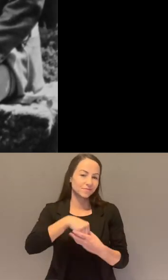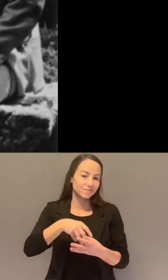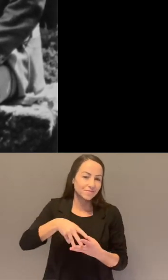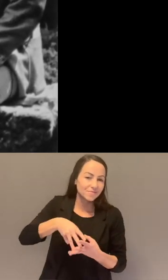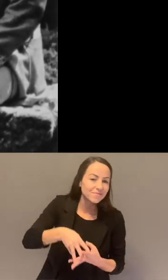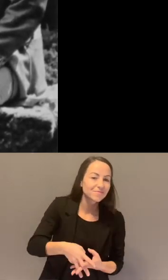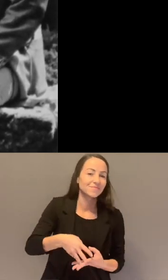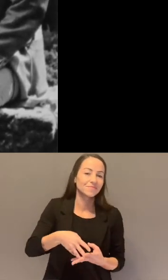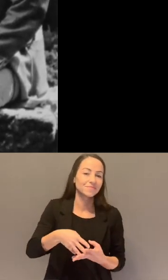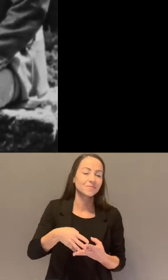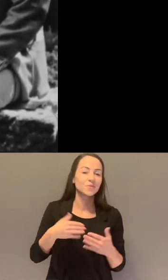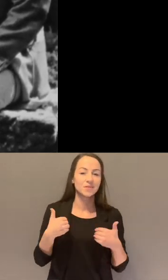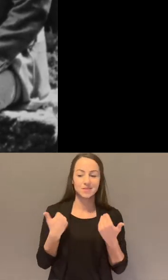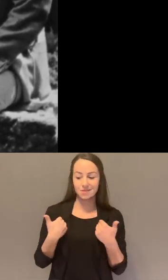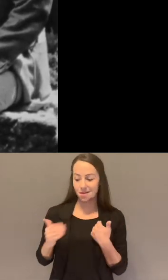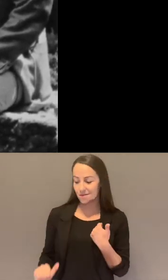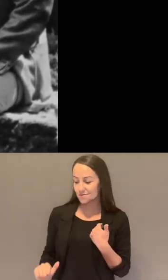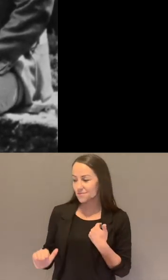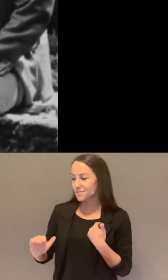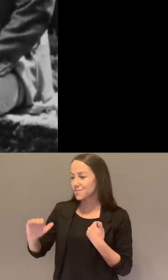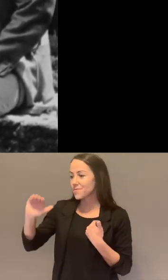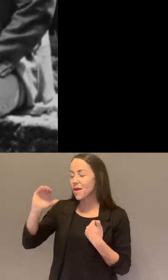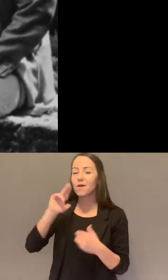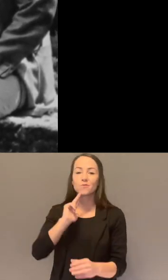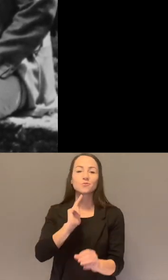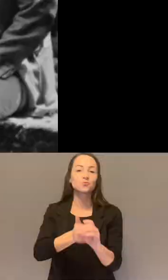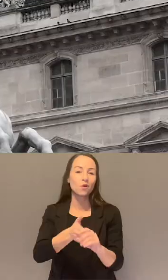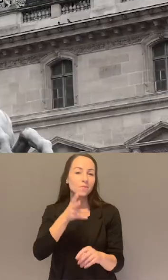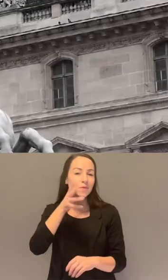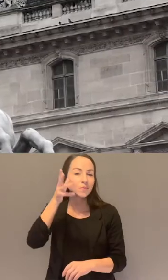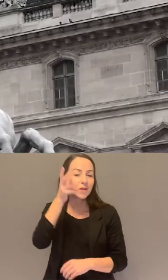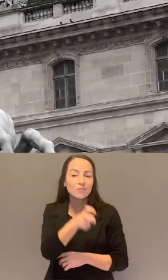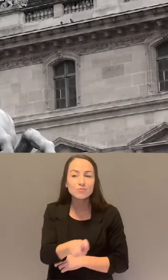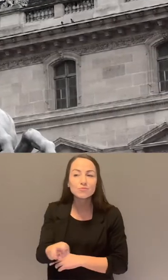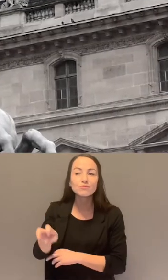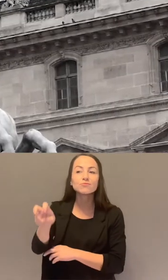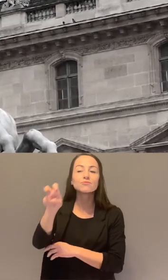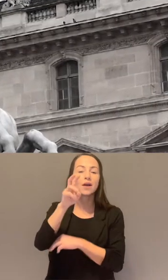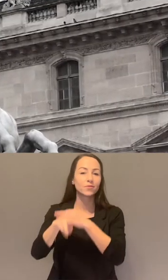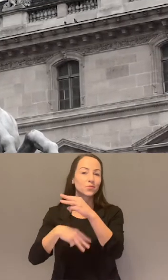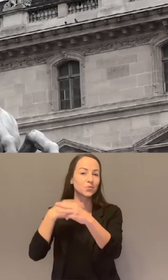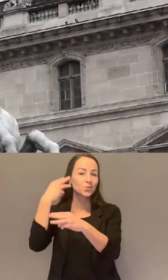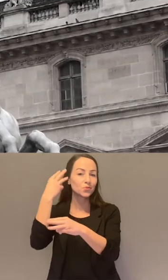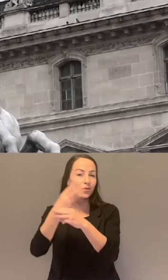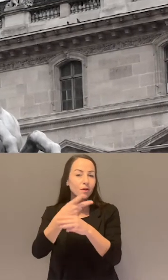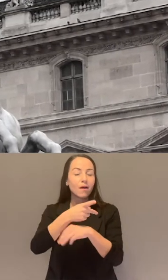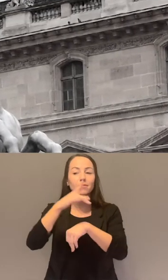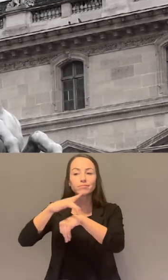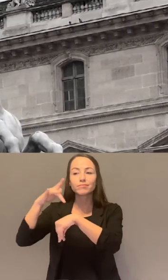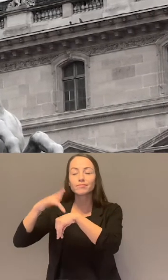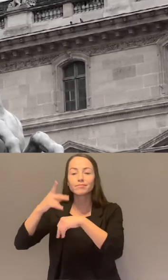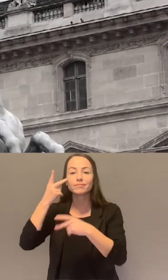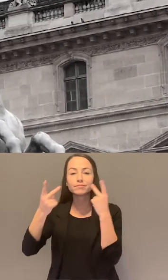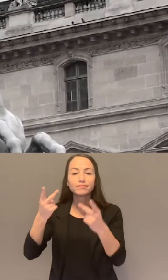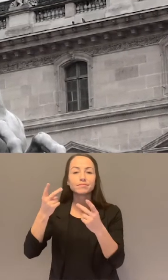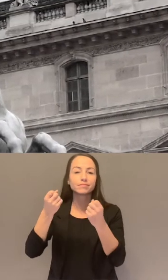much a part of him. Started at a young age as his family took him traveling and he got to visit museums around the